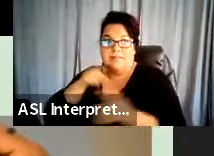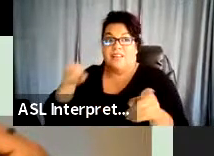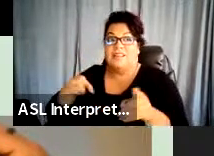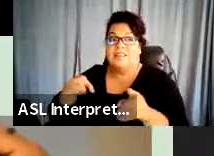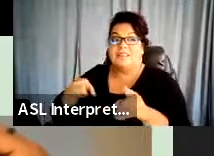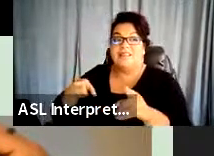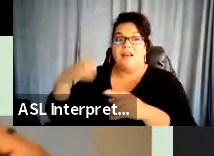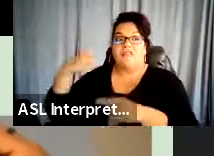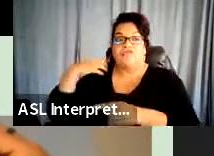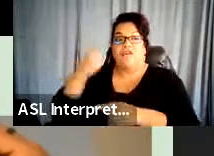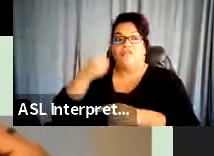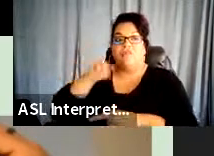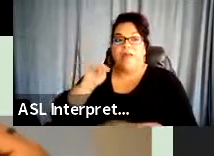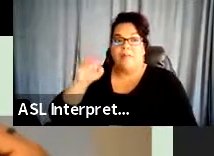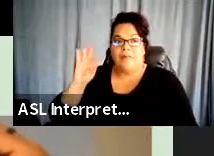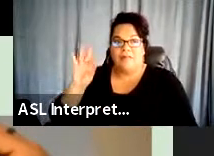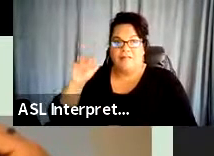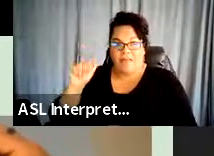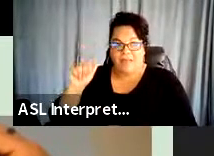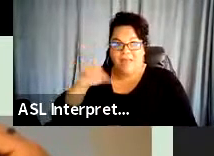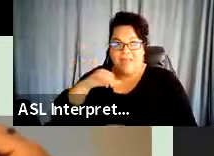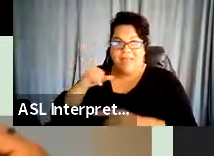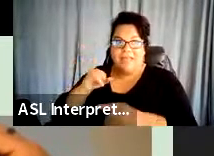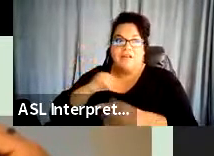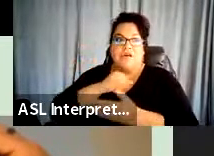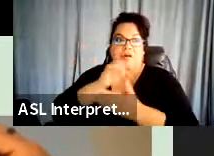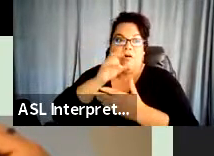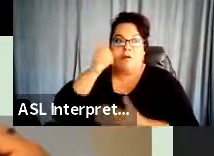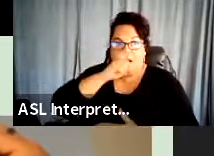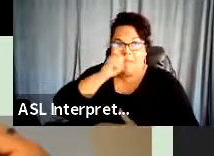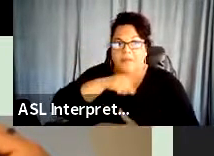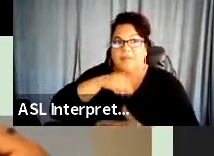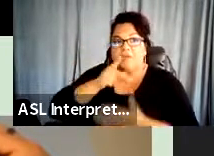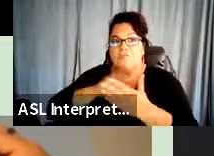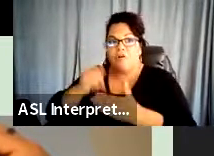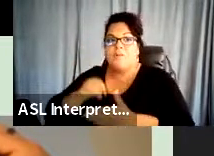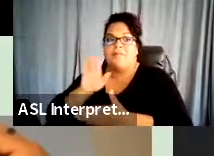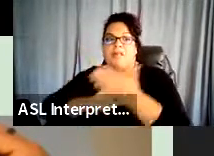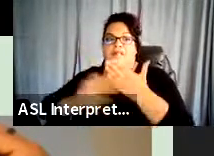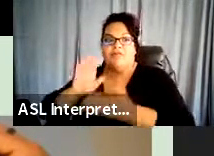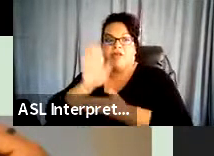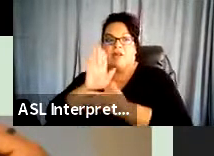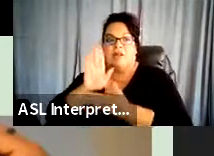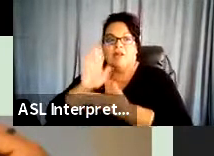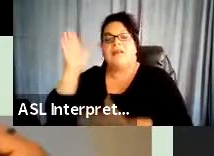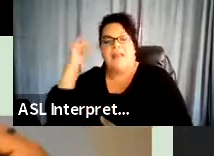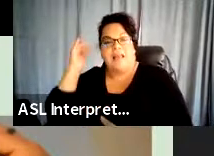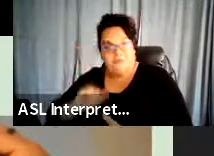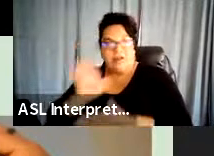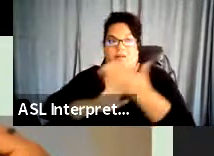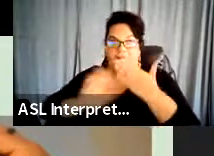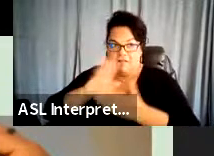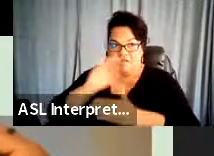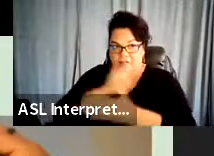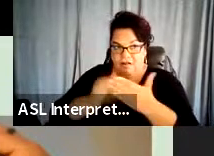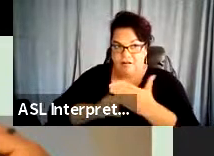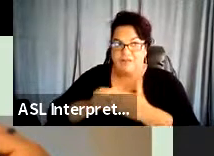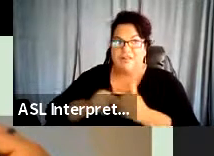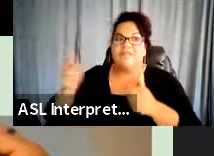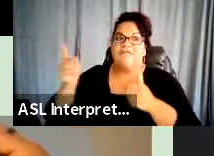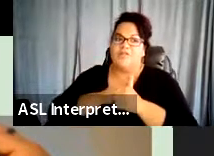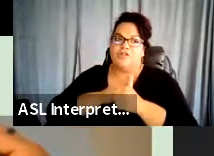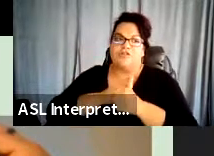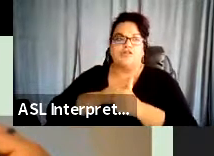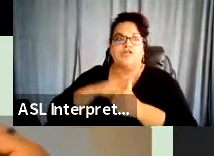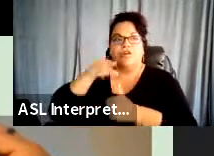at California College of the Arts. The first Fulbright scholar of comics and a